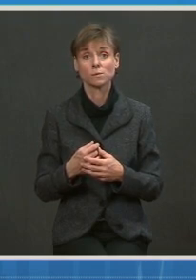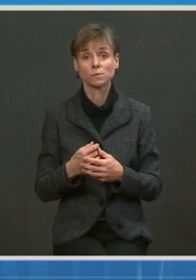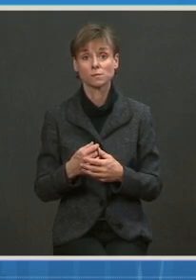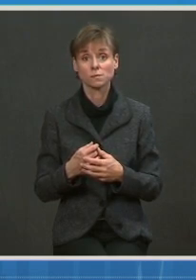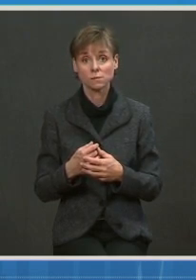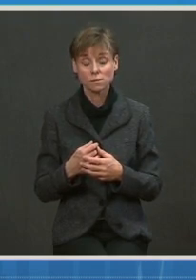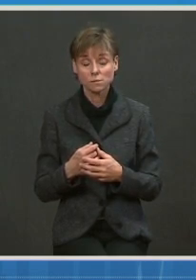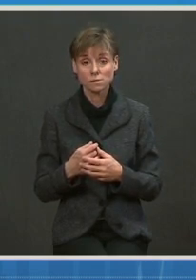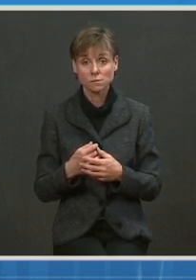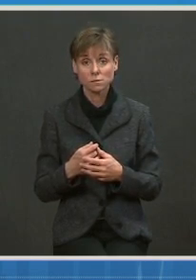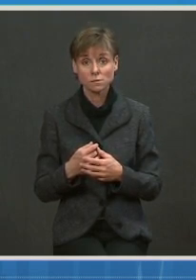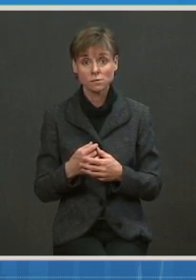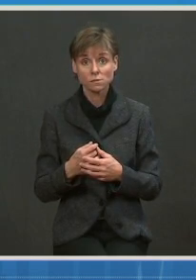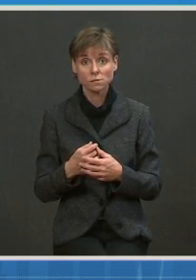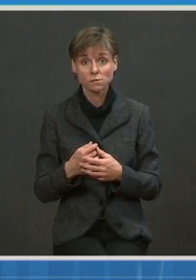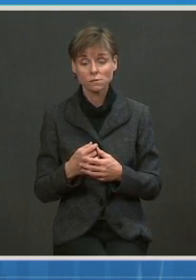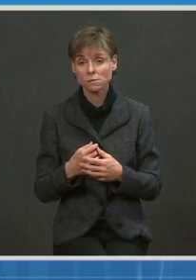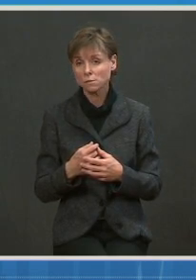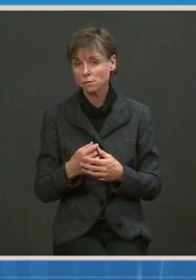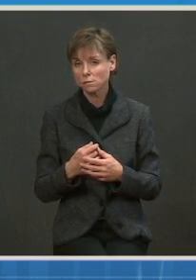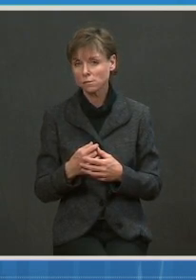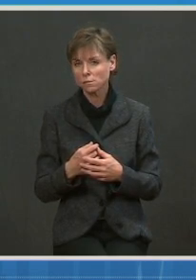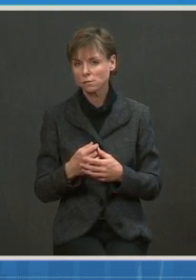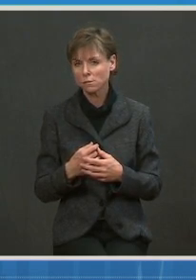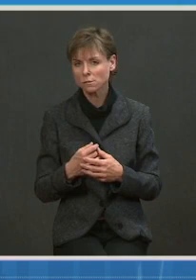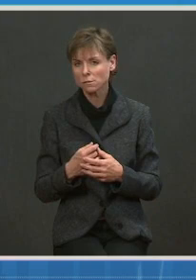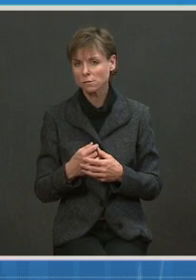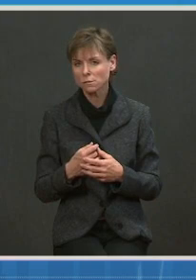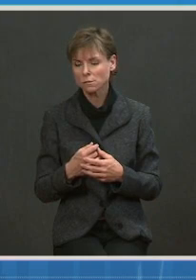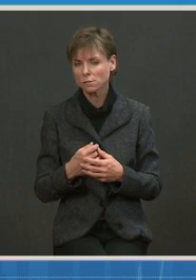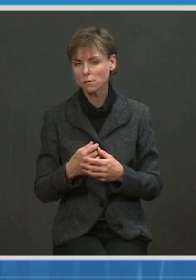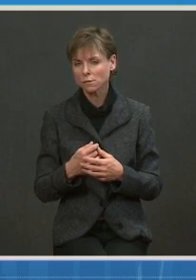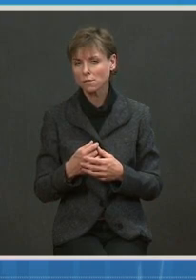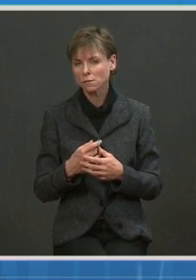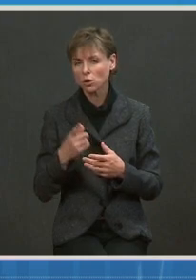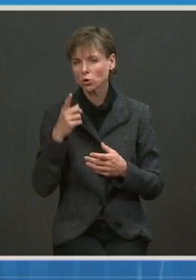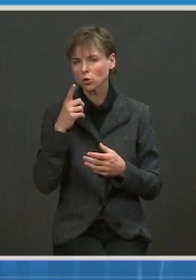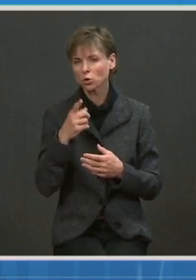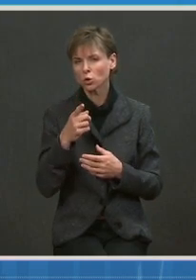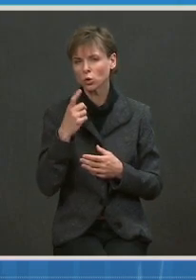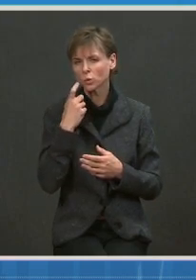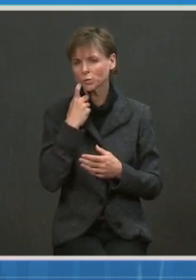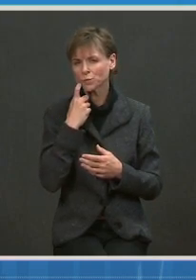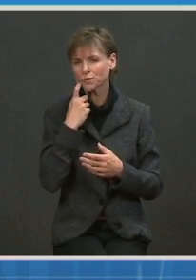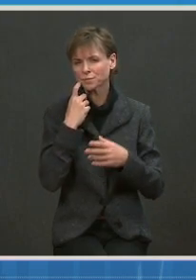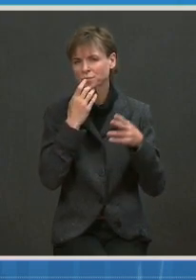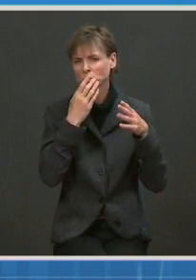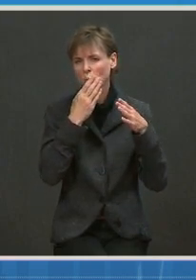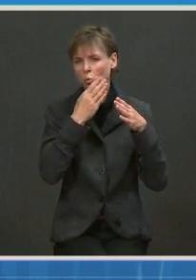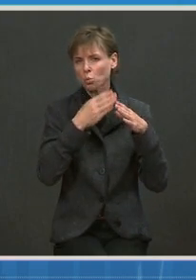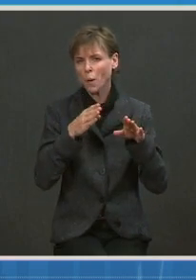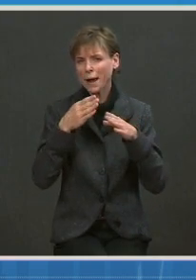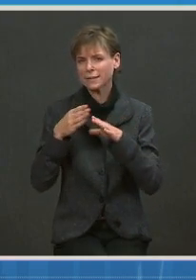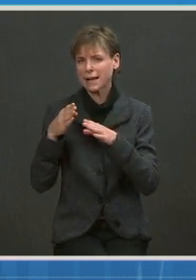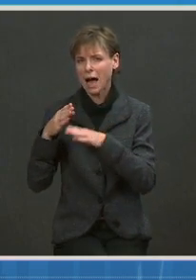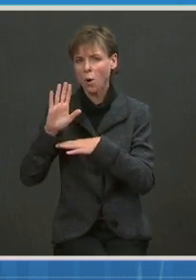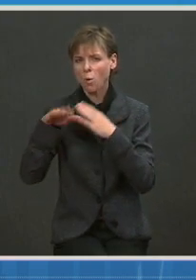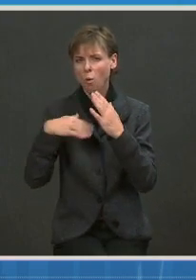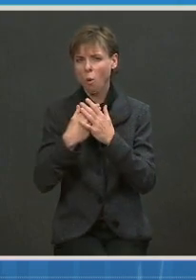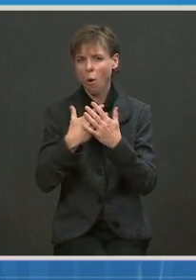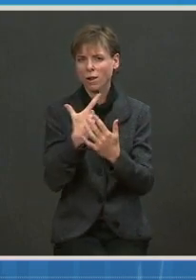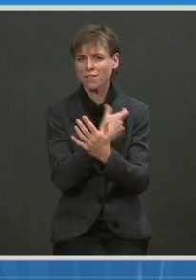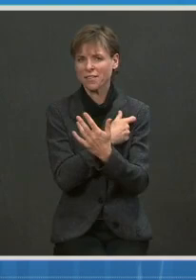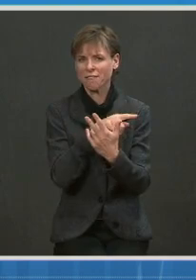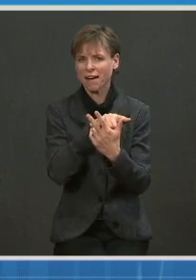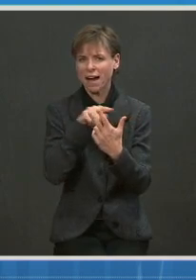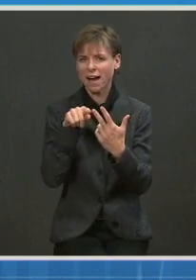Hi, thanks. You used to break down all of the vaccines that we're getting by various streams.